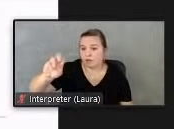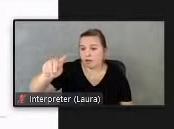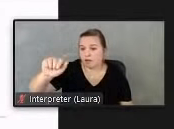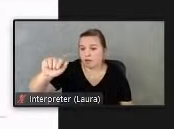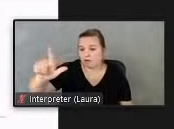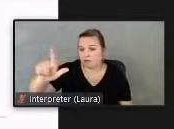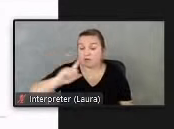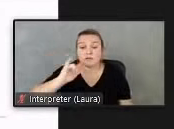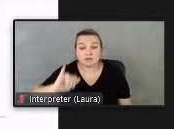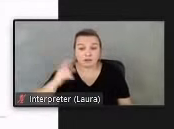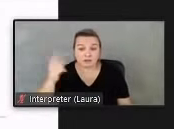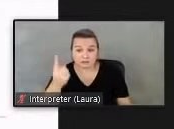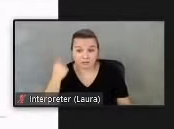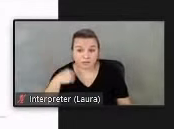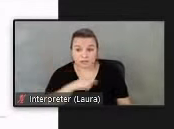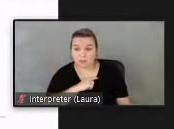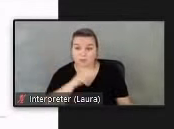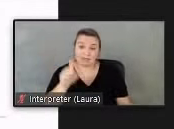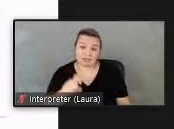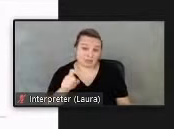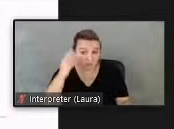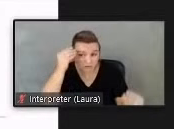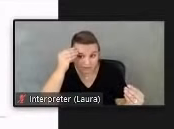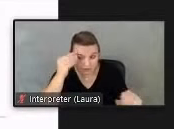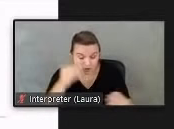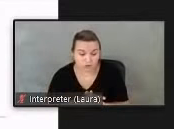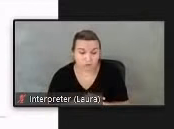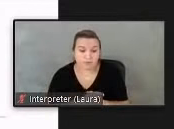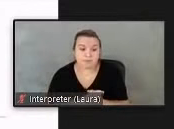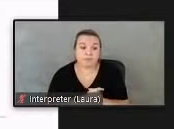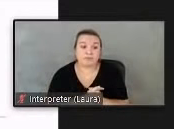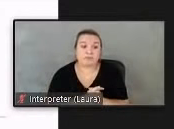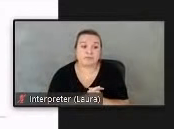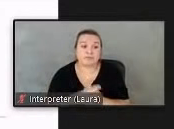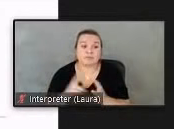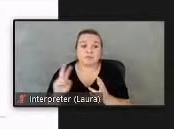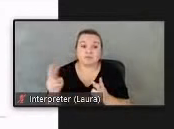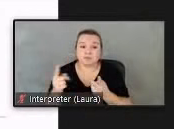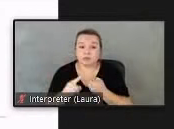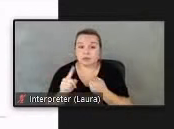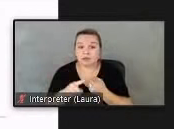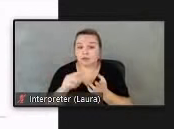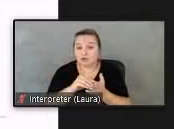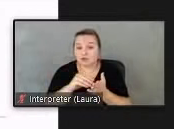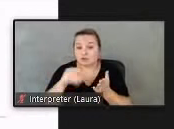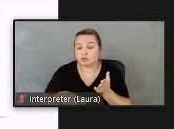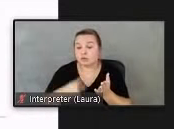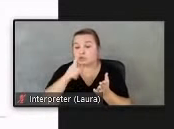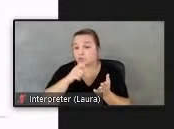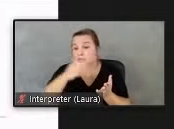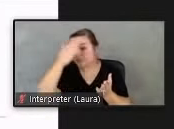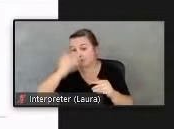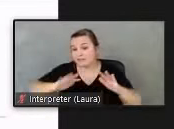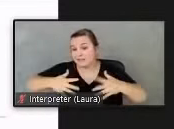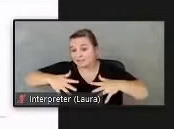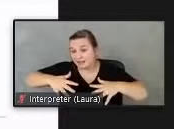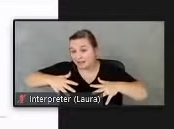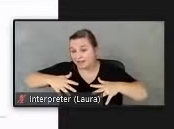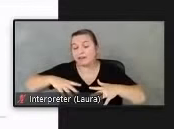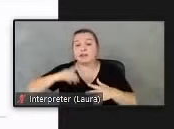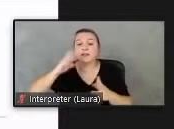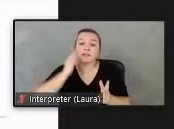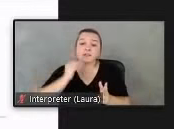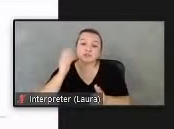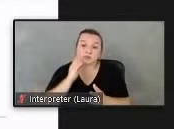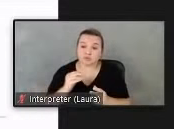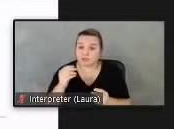need to strongly consider for them? Second thing, you're gonna have increased kids who are because of anxiety issues or experiencing